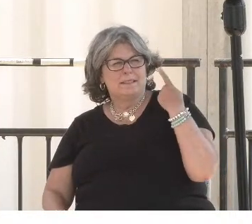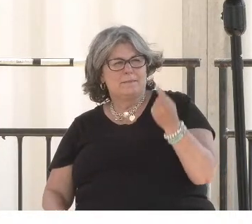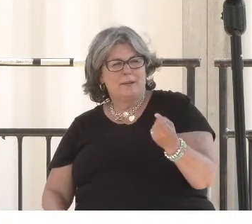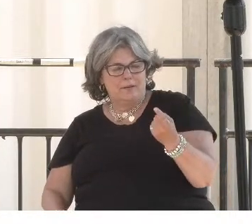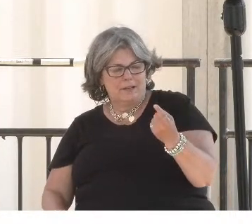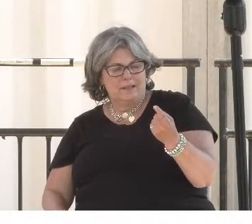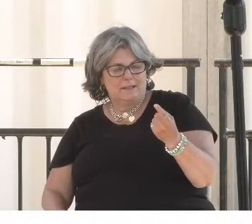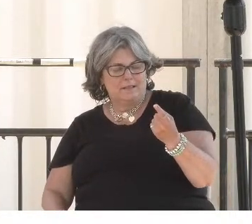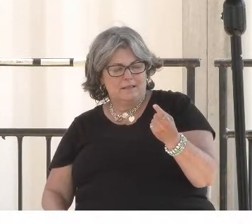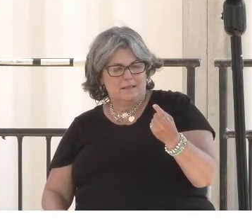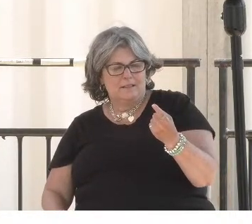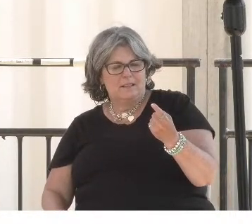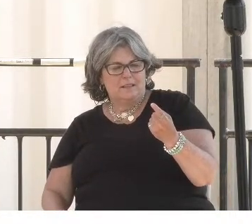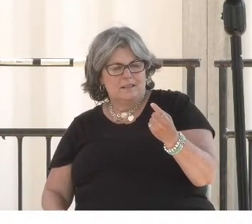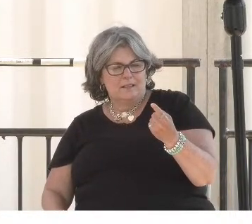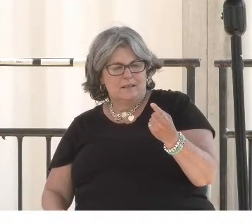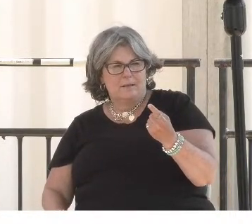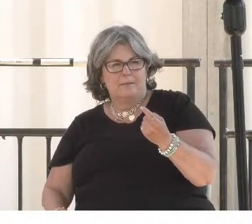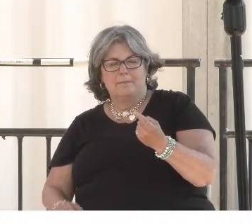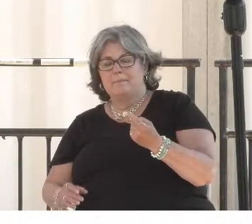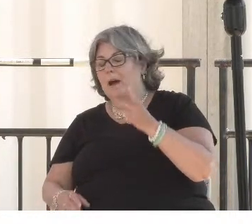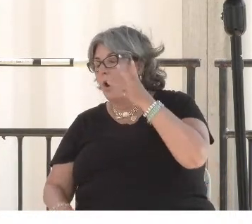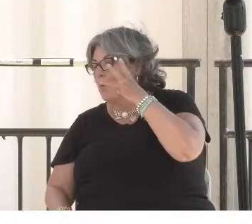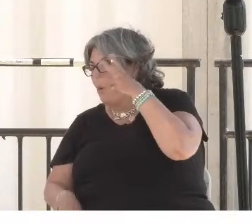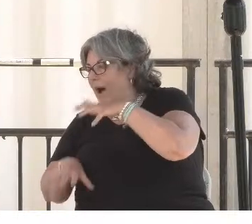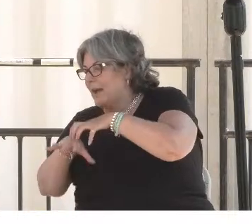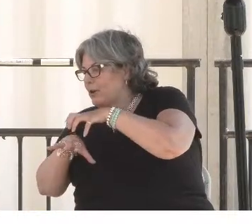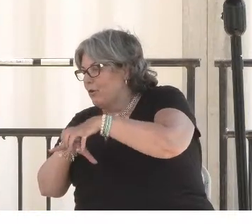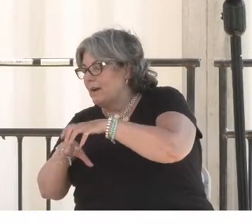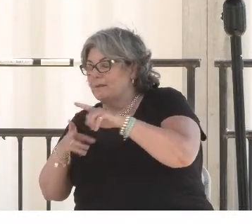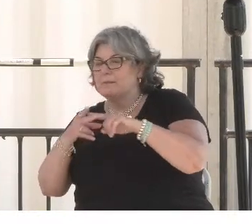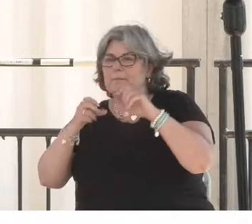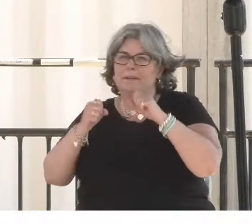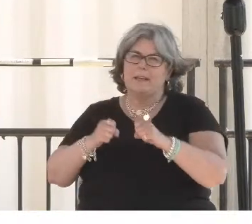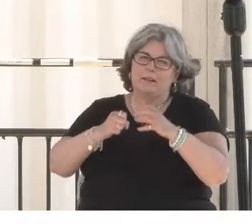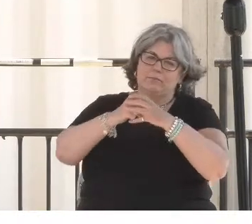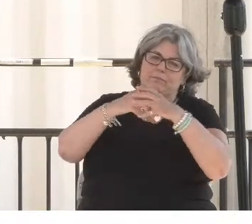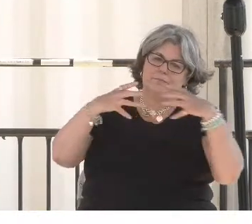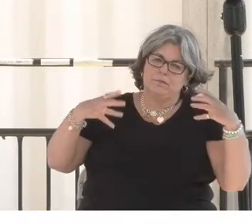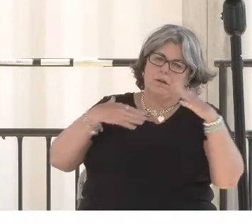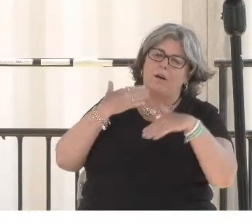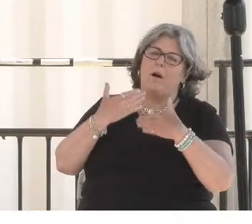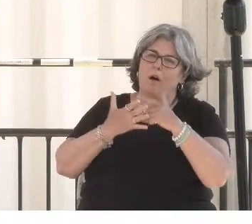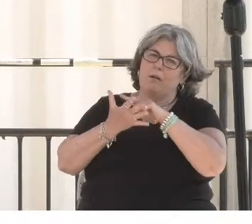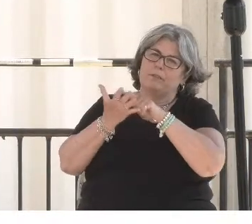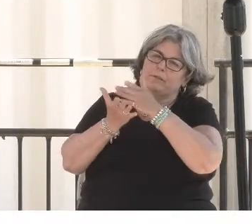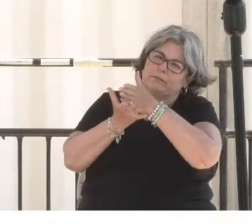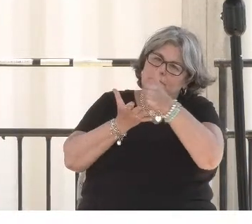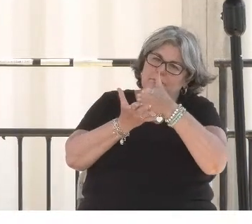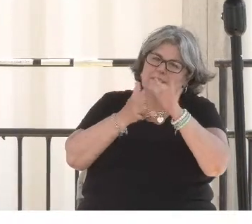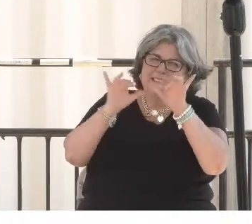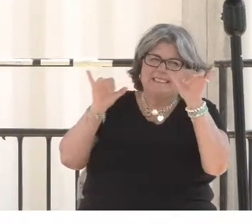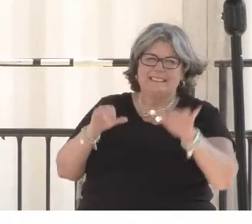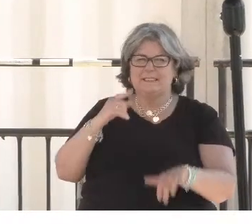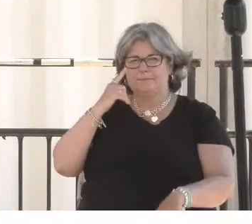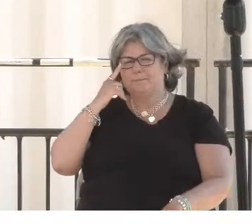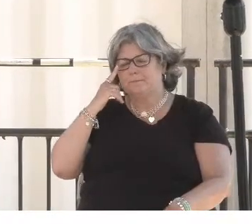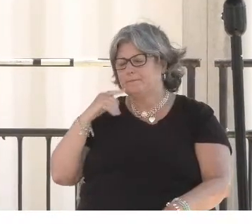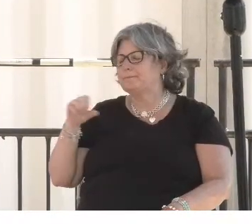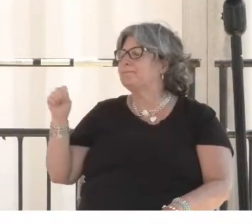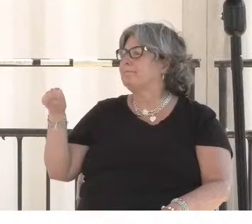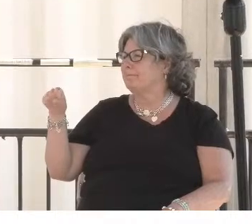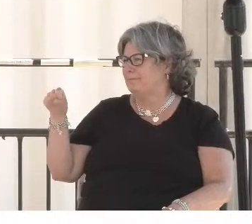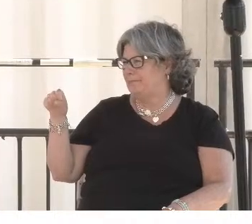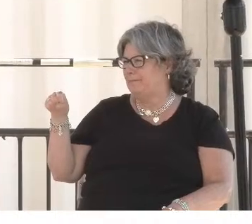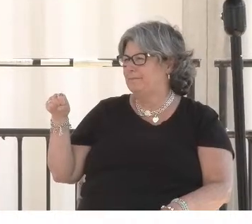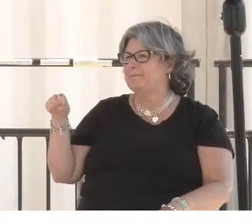about beyond growing wine grapes? Is this scalable across the agricultural system? Yeah, well, when we're